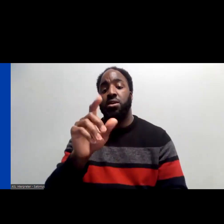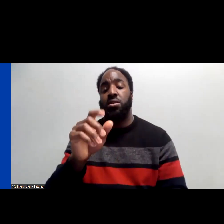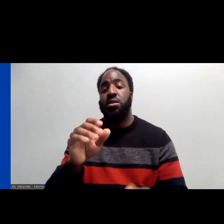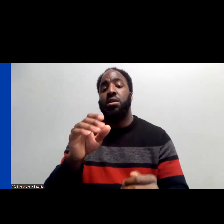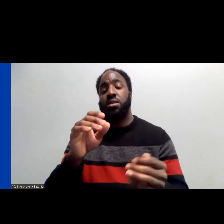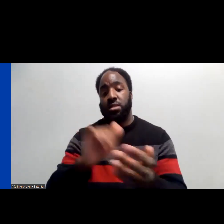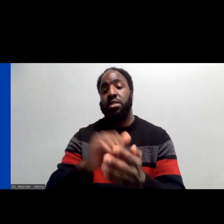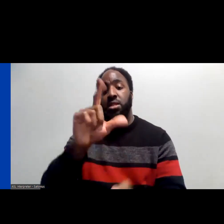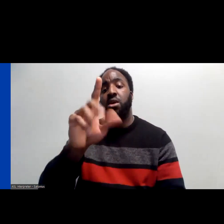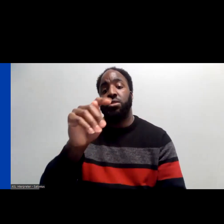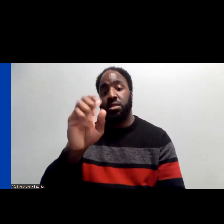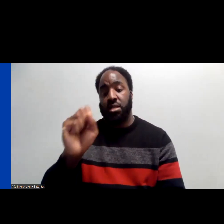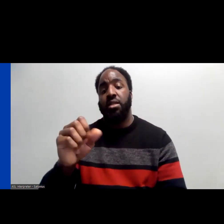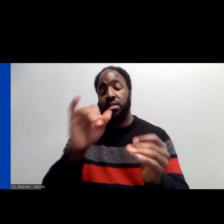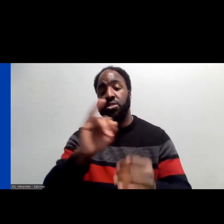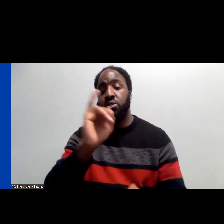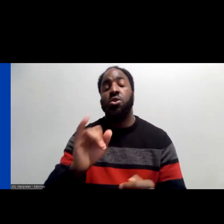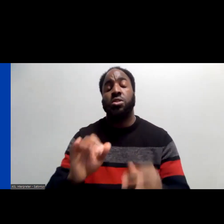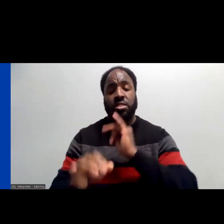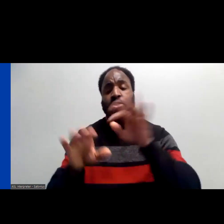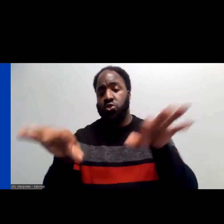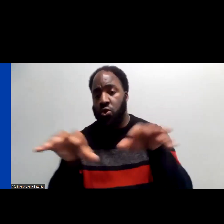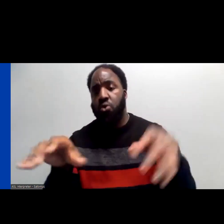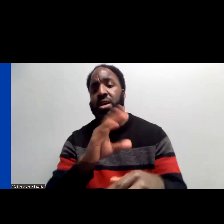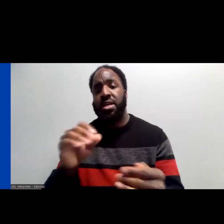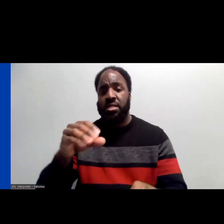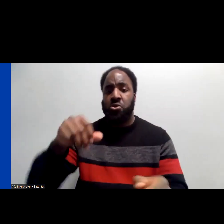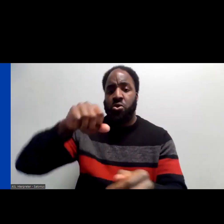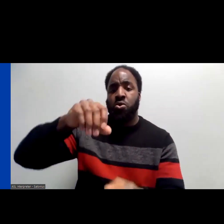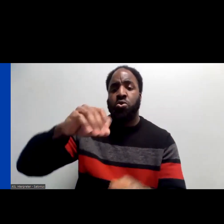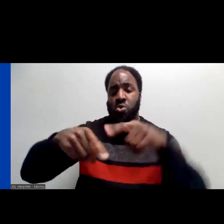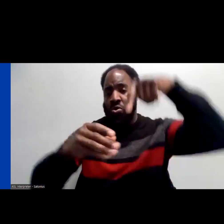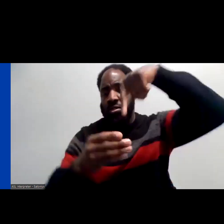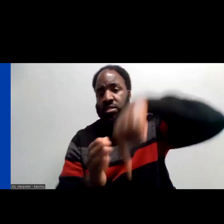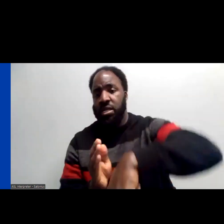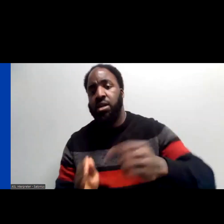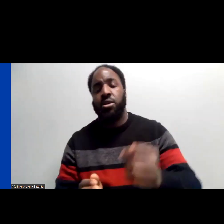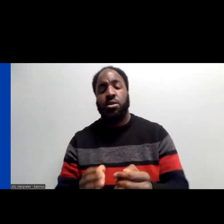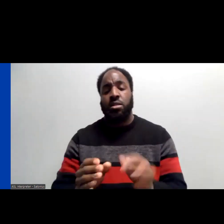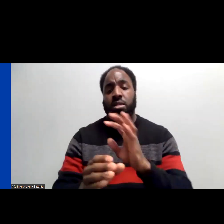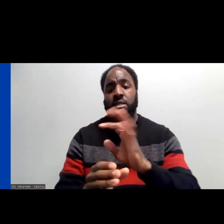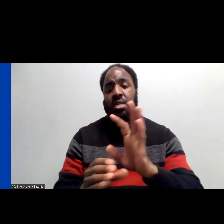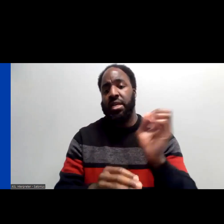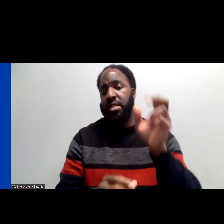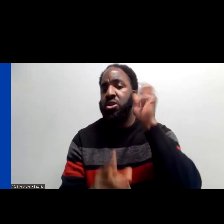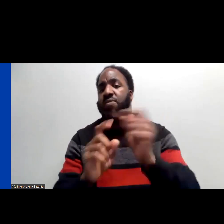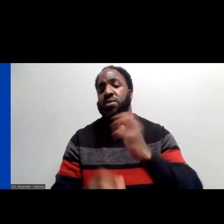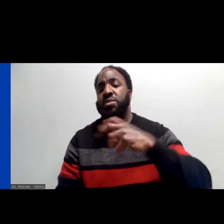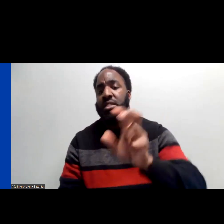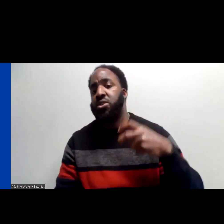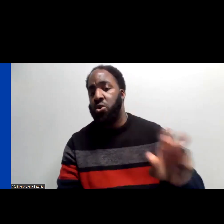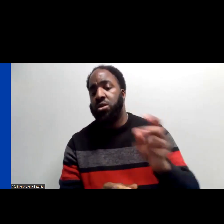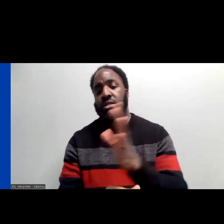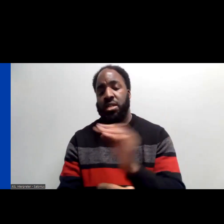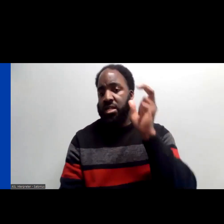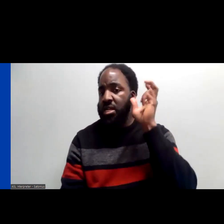Long-Term Care Insurance Task Force is doing, and really to dig down and hear from stakeholders and consider some of our policy options so